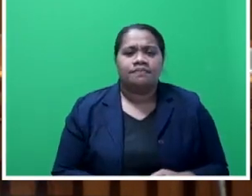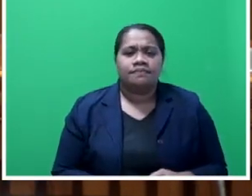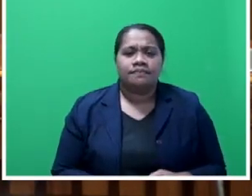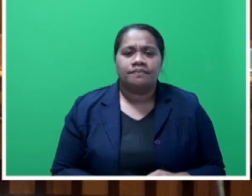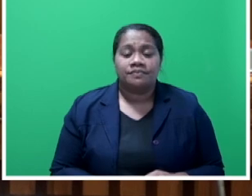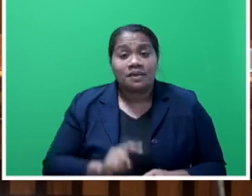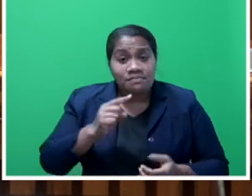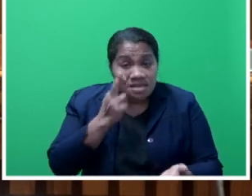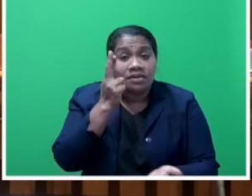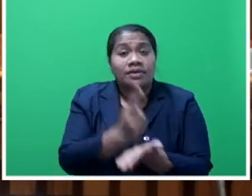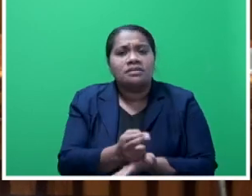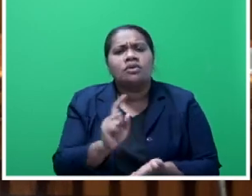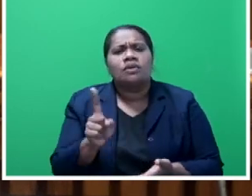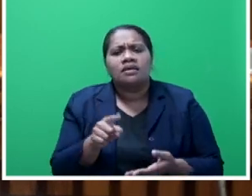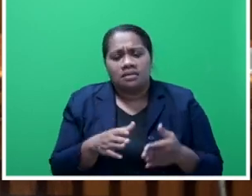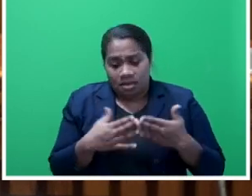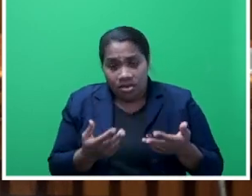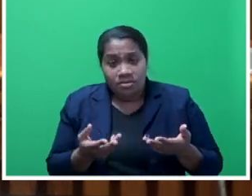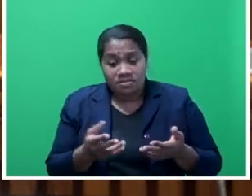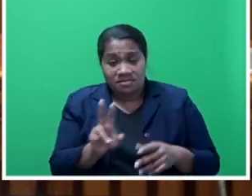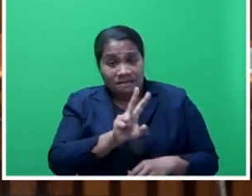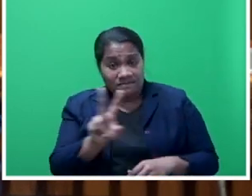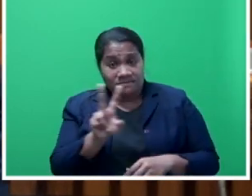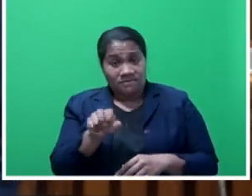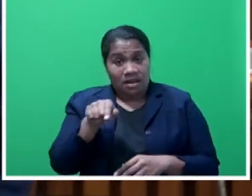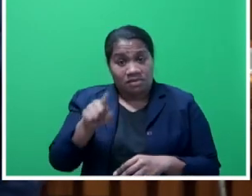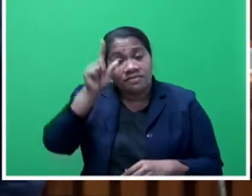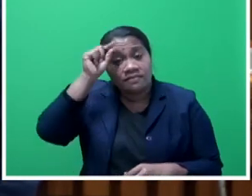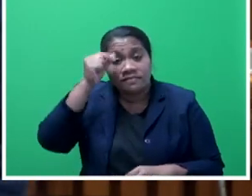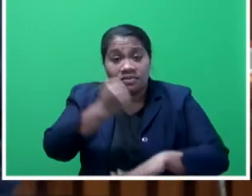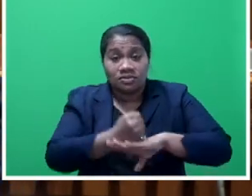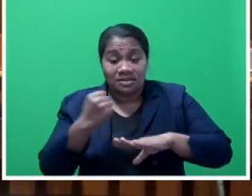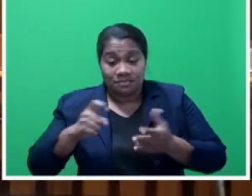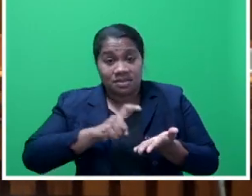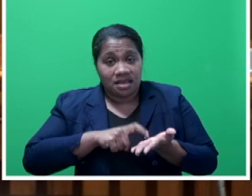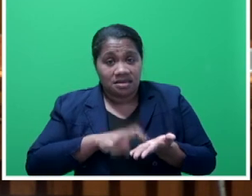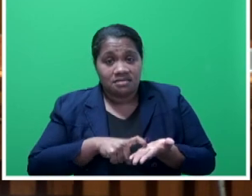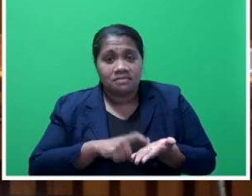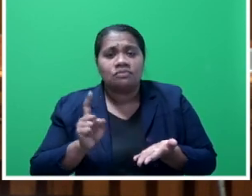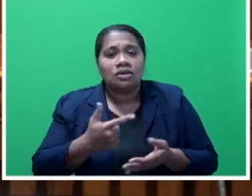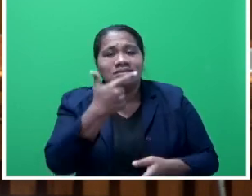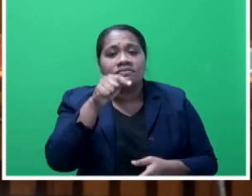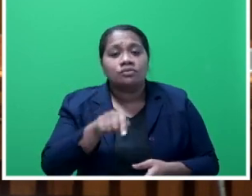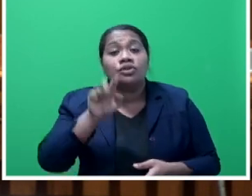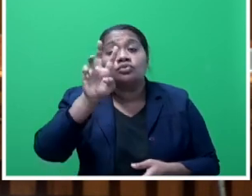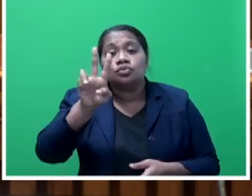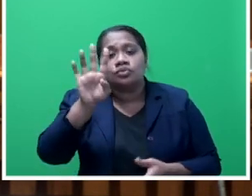the current nominal value of the Fijian government's debt is $7.2 billion.